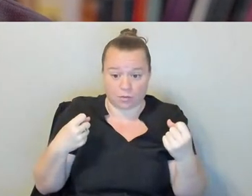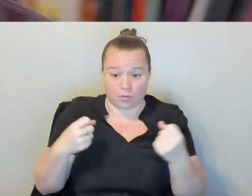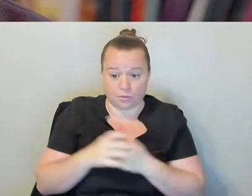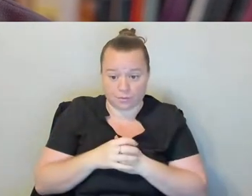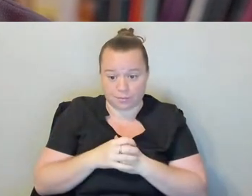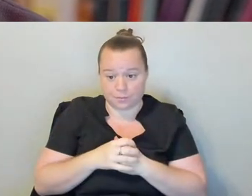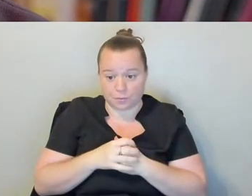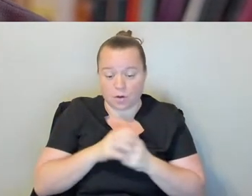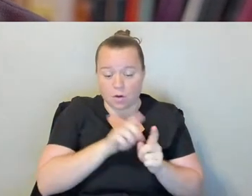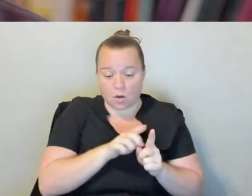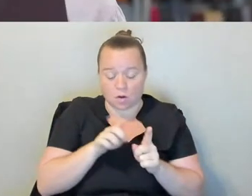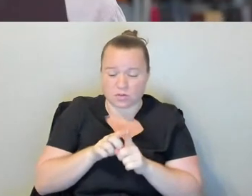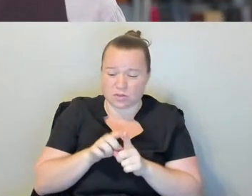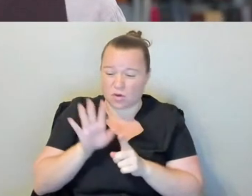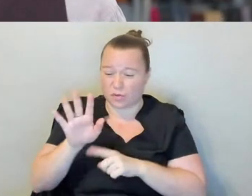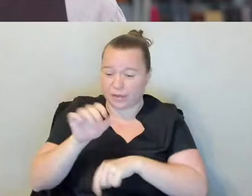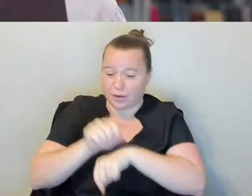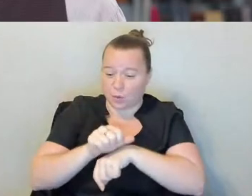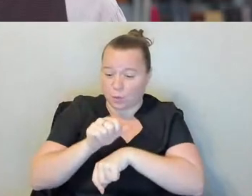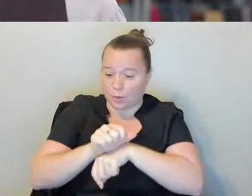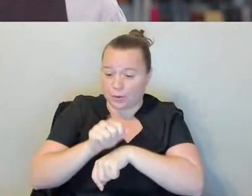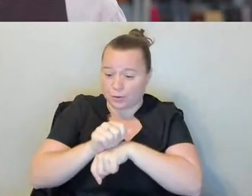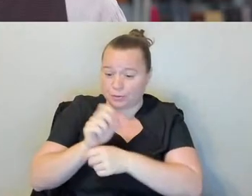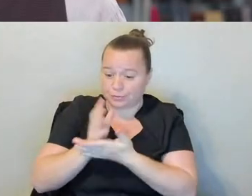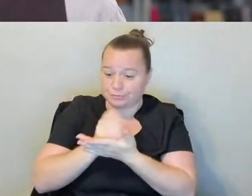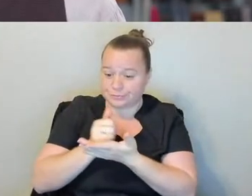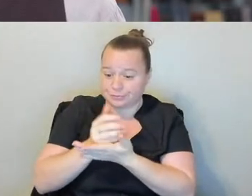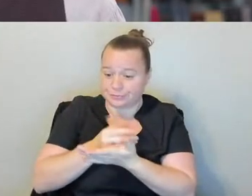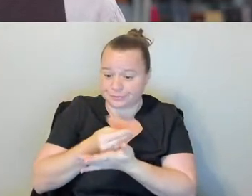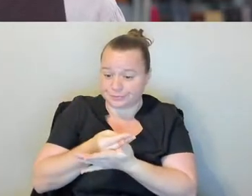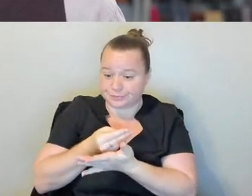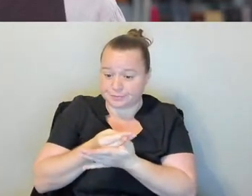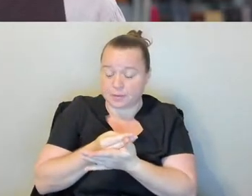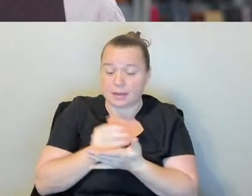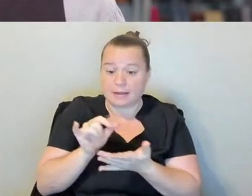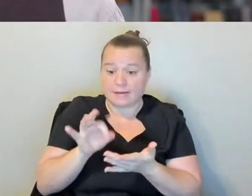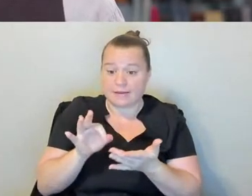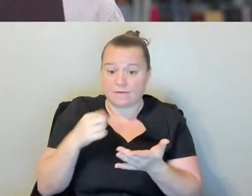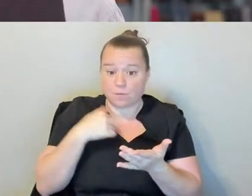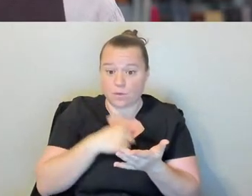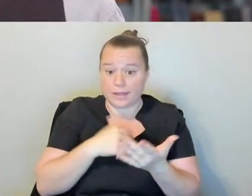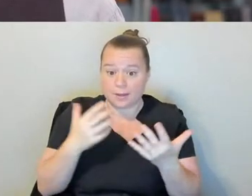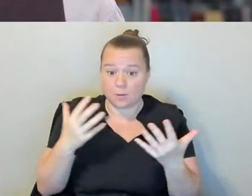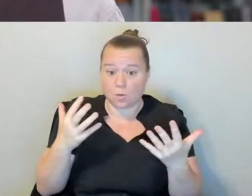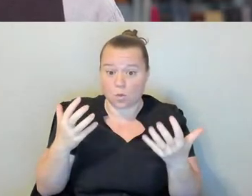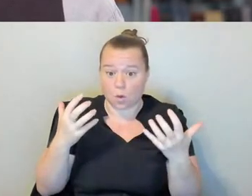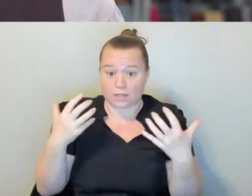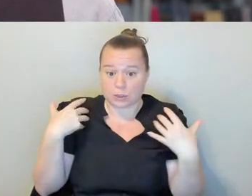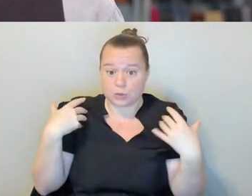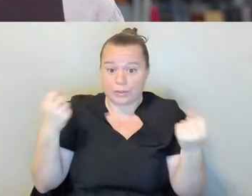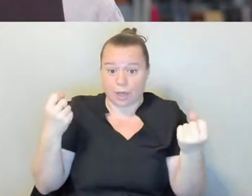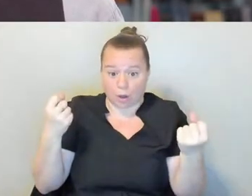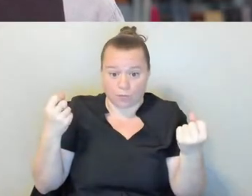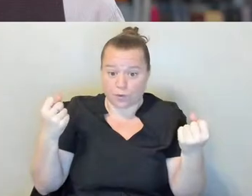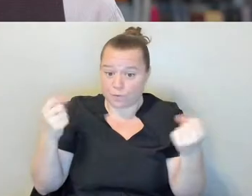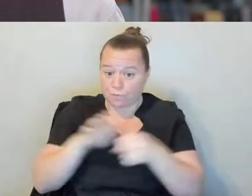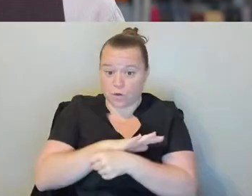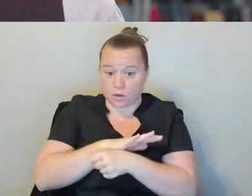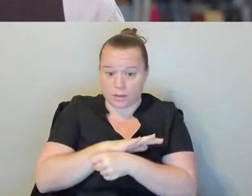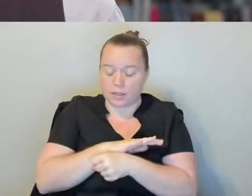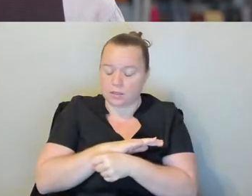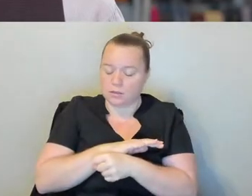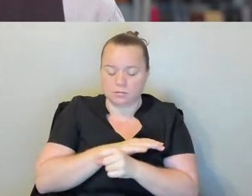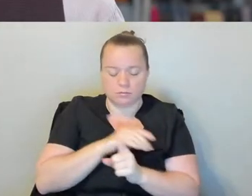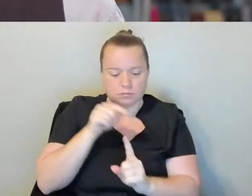their livelihoods. If we want to recover from this pandemic gender equality must be at the core